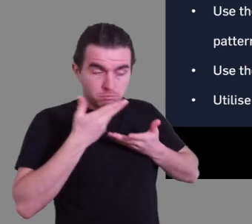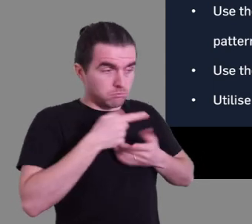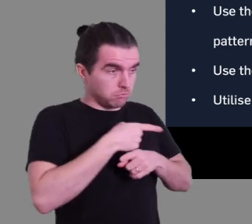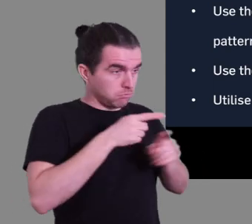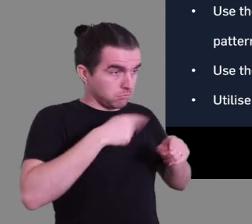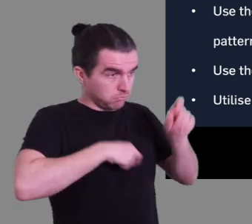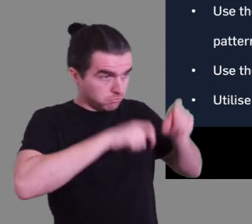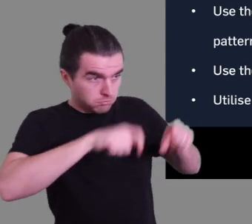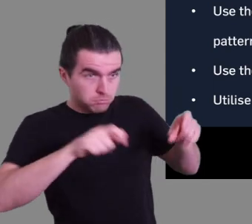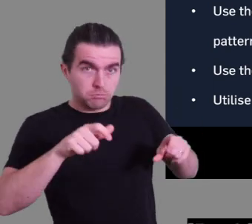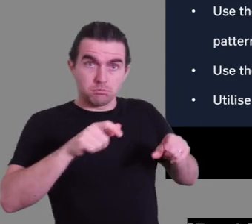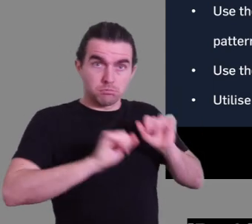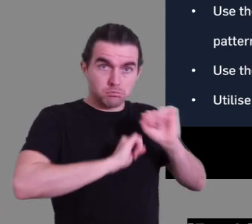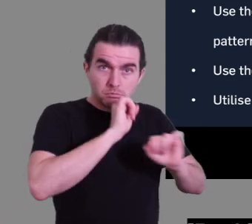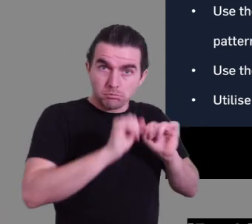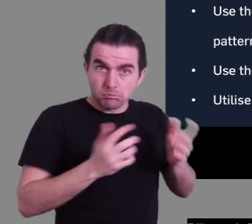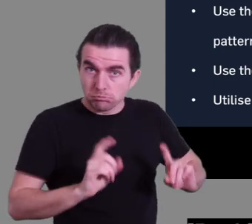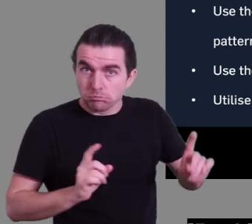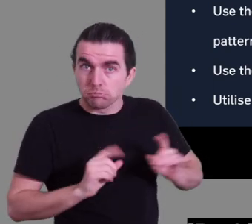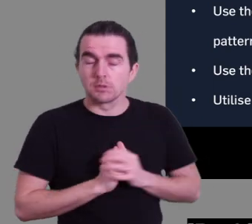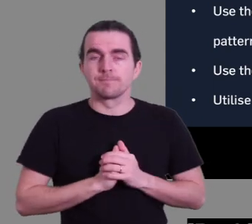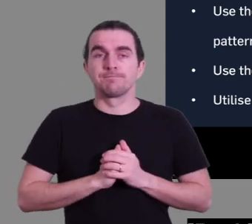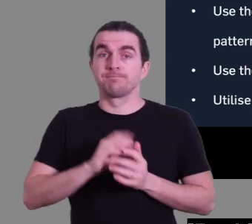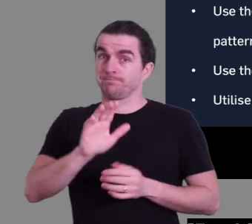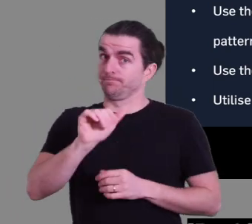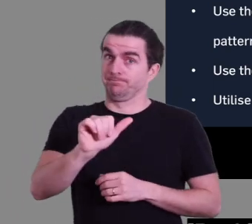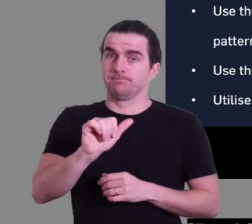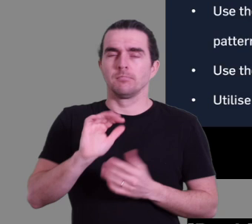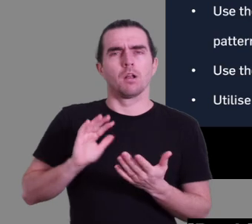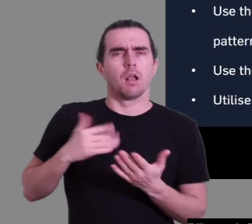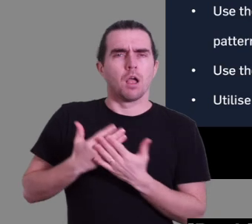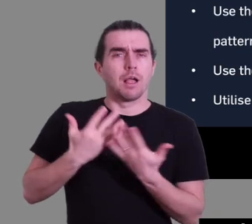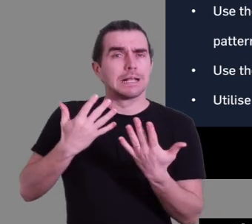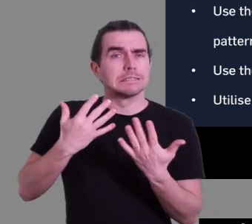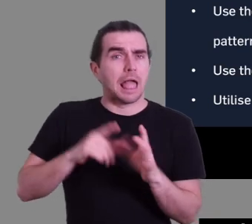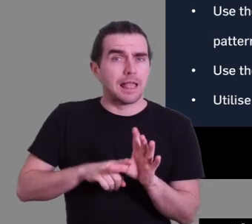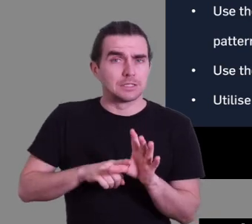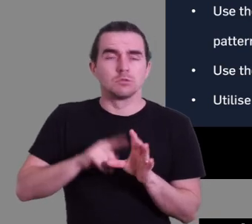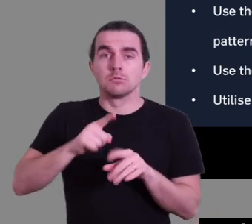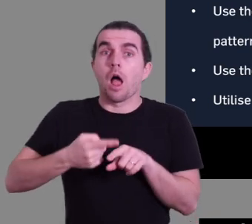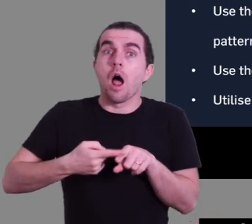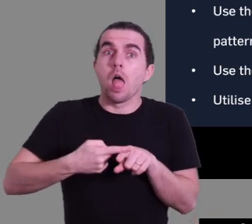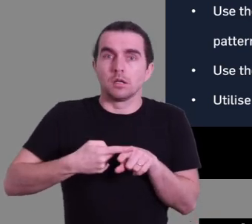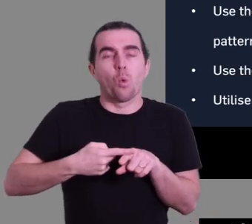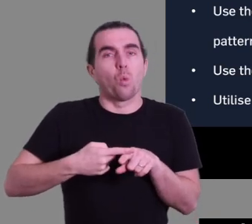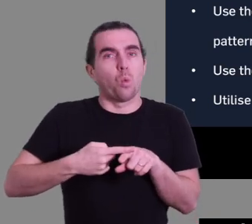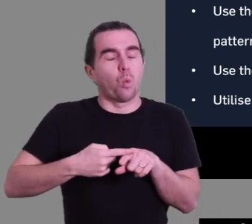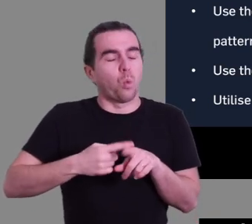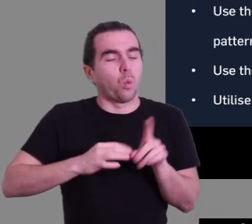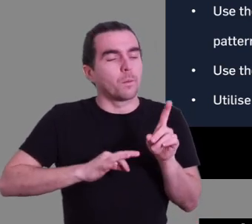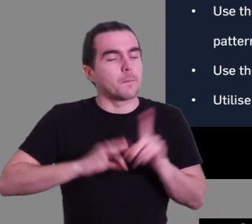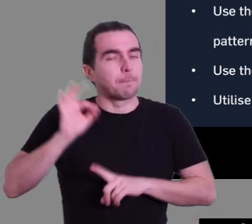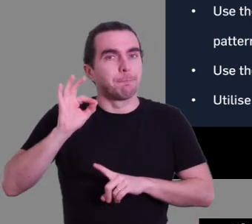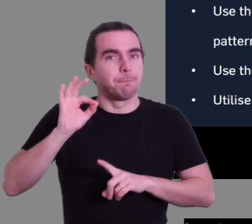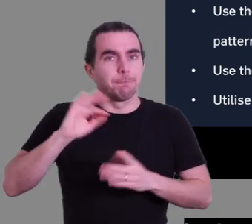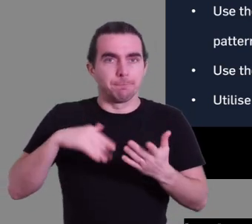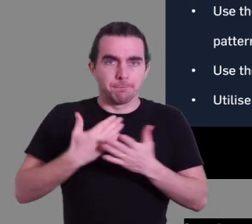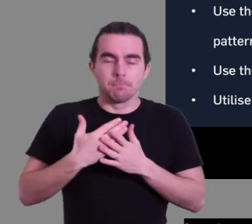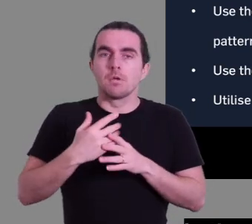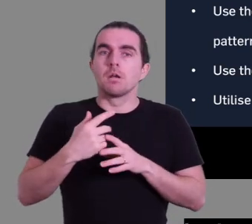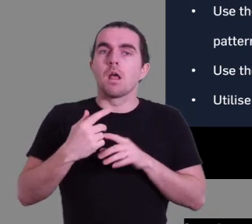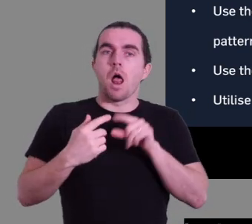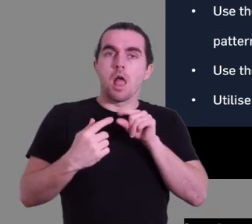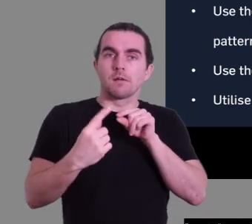players? Yeah, absolutely. I mean, the last 10 years or so, particularly in England, has seen a huge improvement